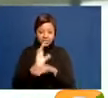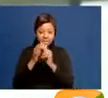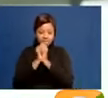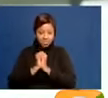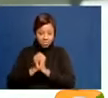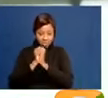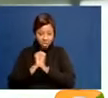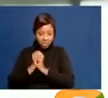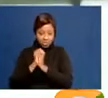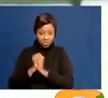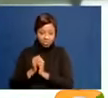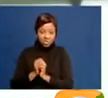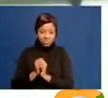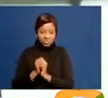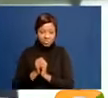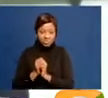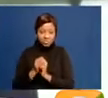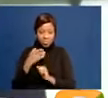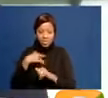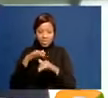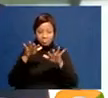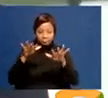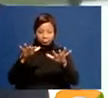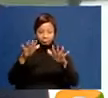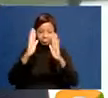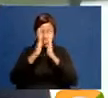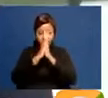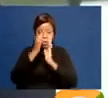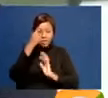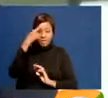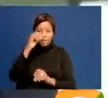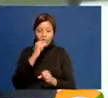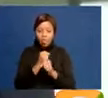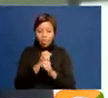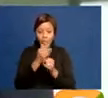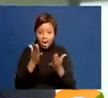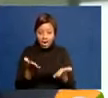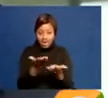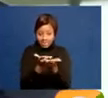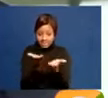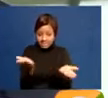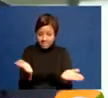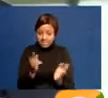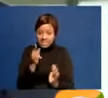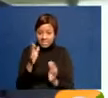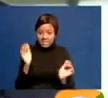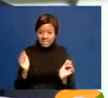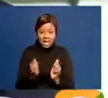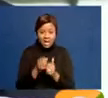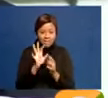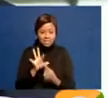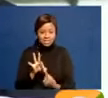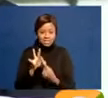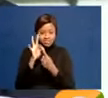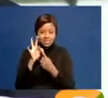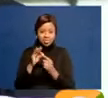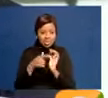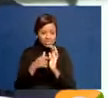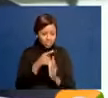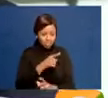Stephen's SEK to pray for the workers. That service is held in a very historic church, and yesterday I took the